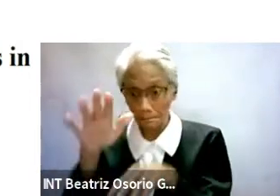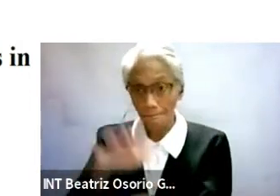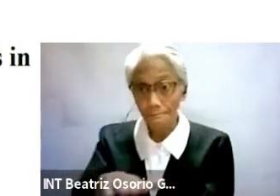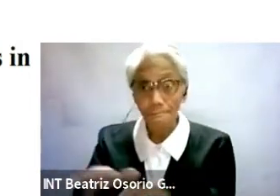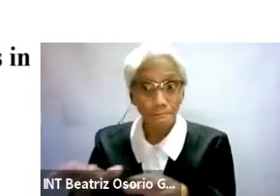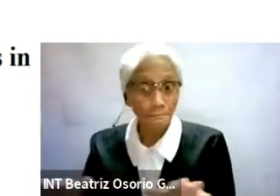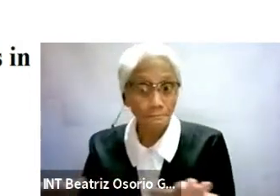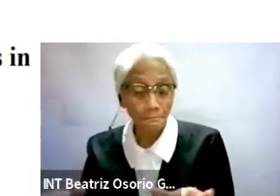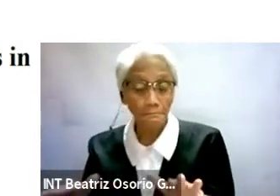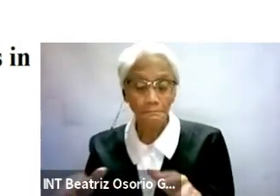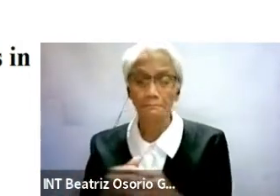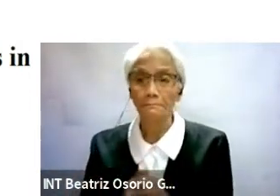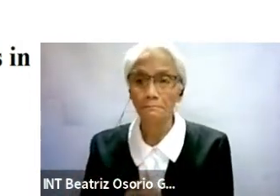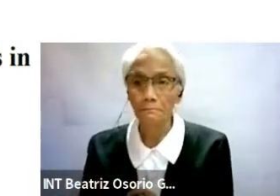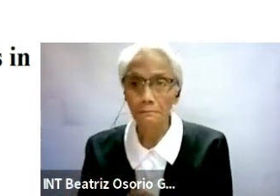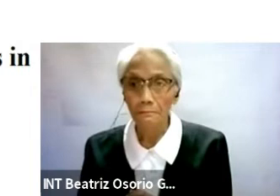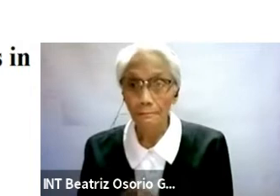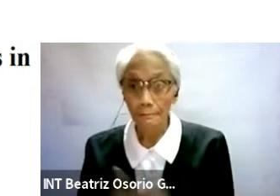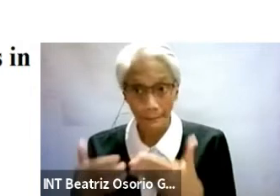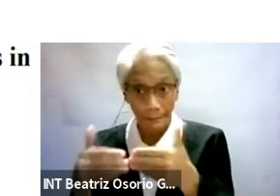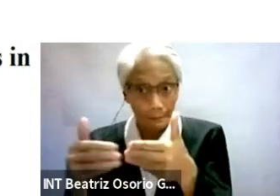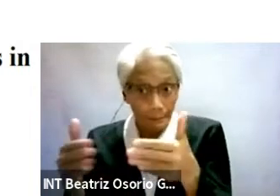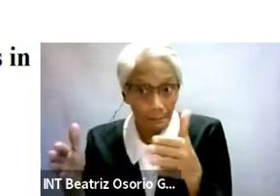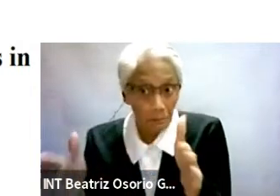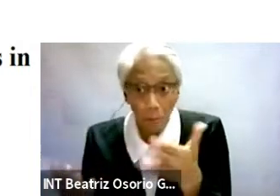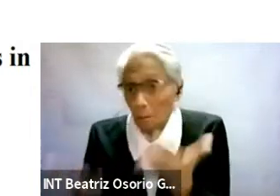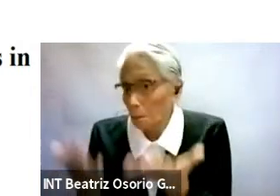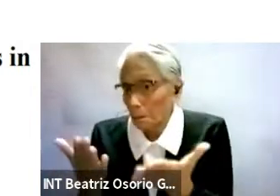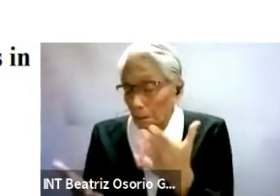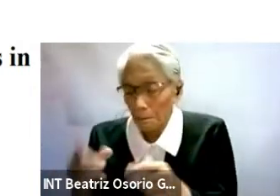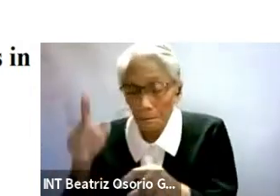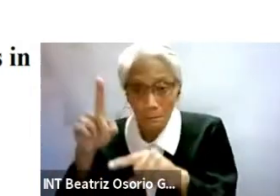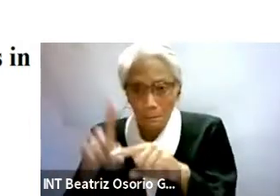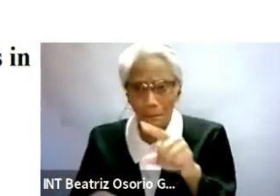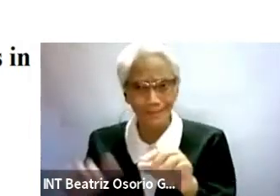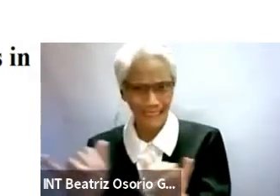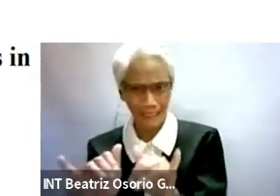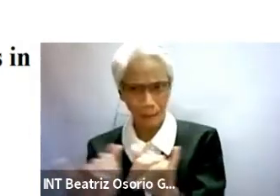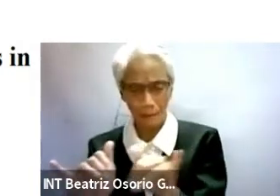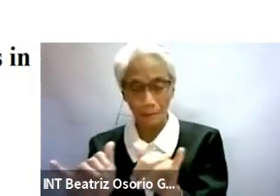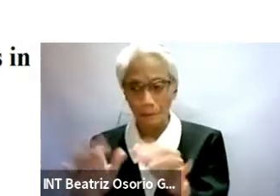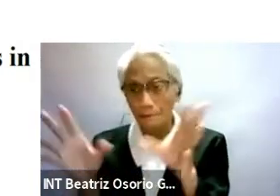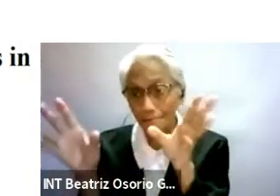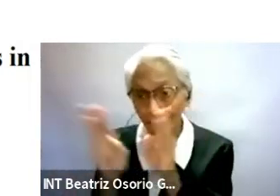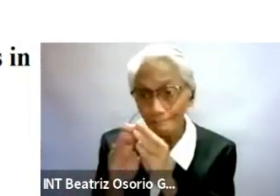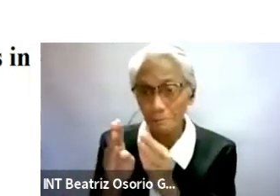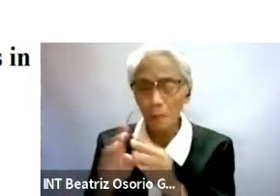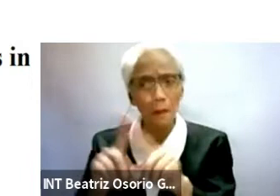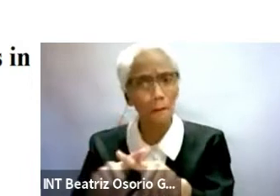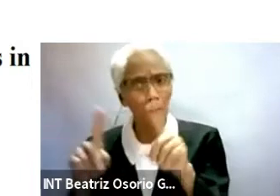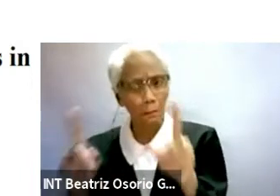authoritative guidance. A general comment may not be binding like the convention itself, but it becomes